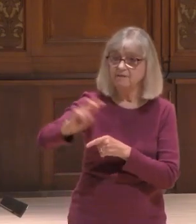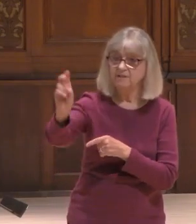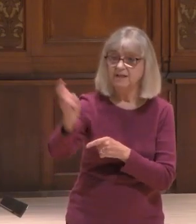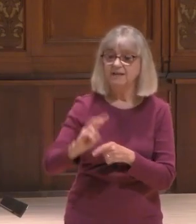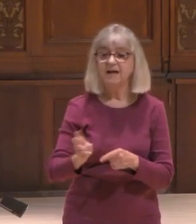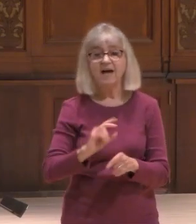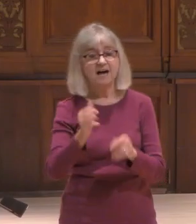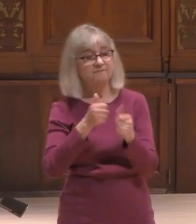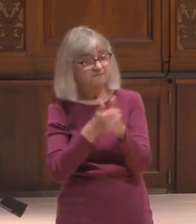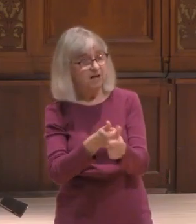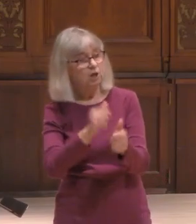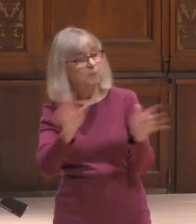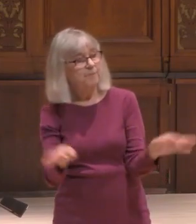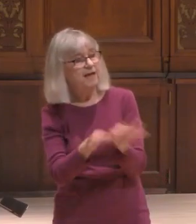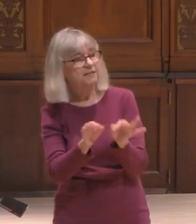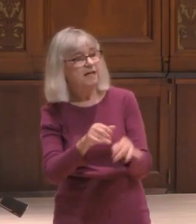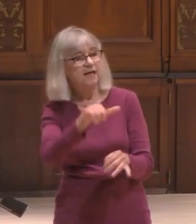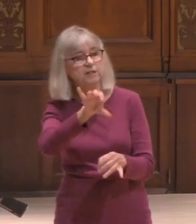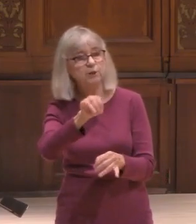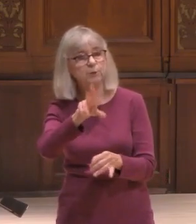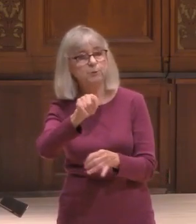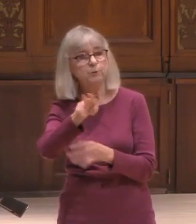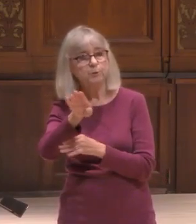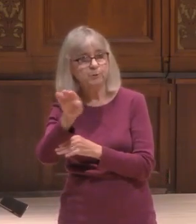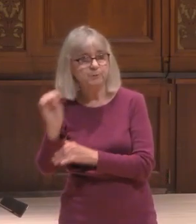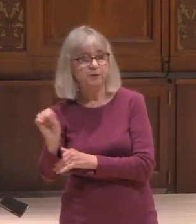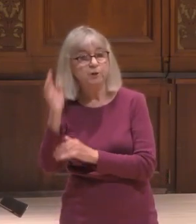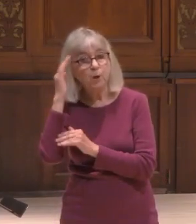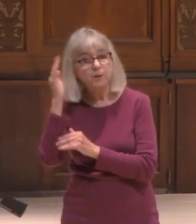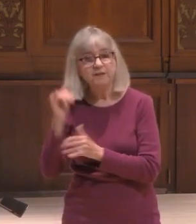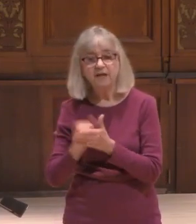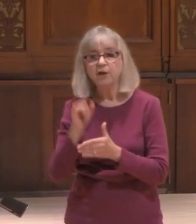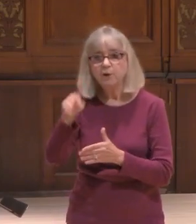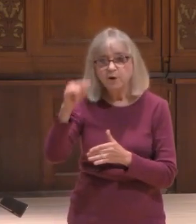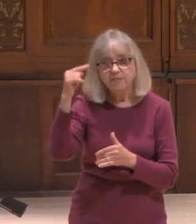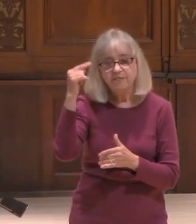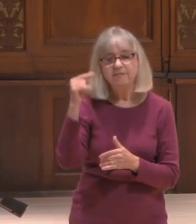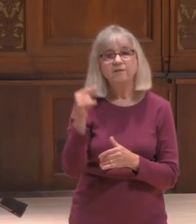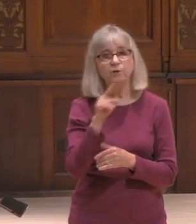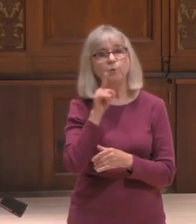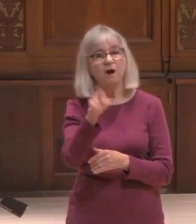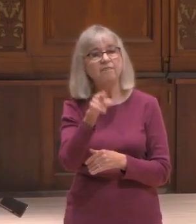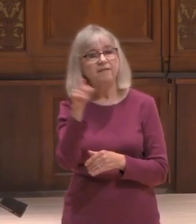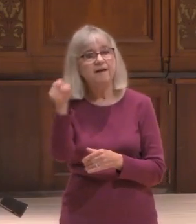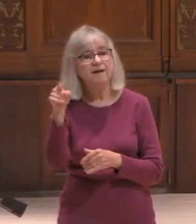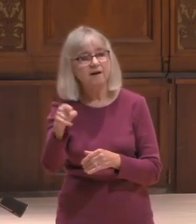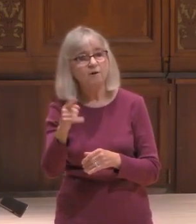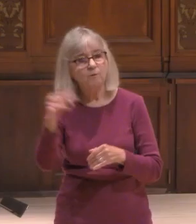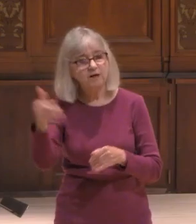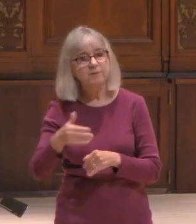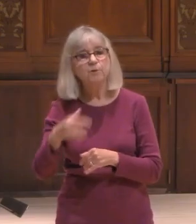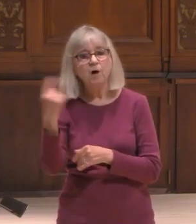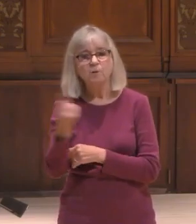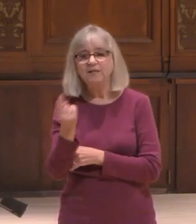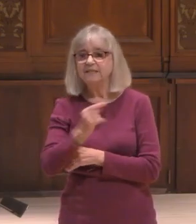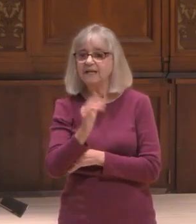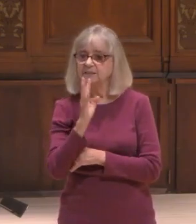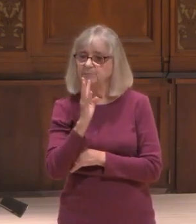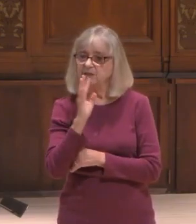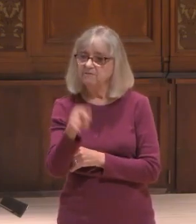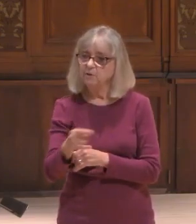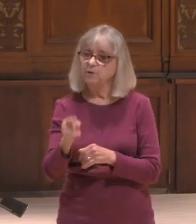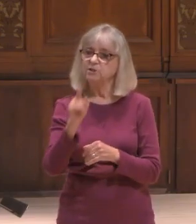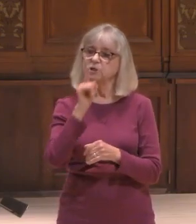to know that you are there, welcoming as always, and I speak of you when I have a chance as a wonderful,